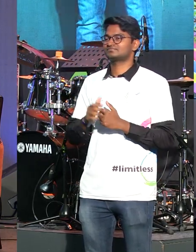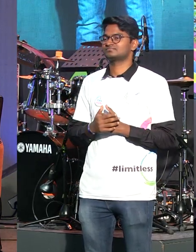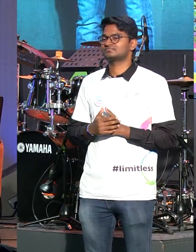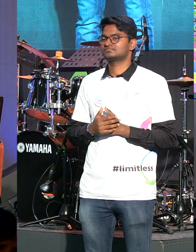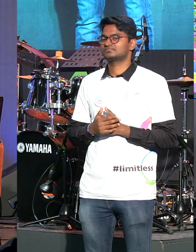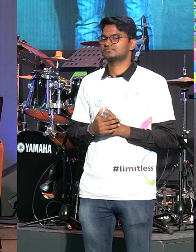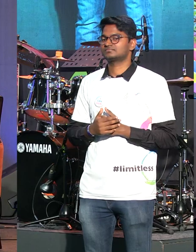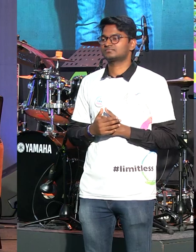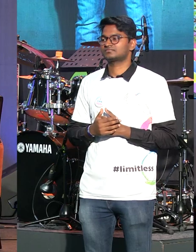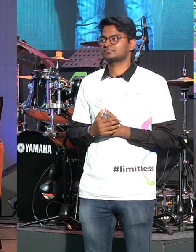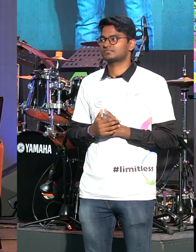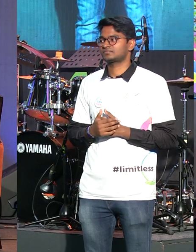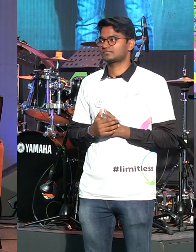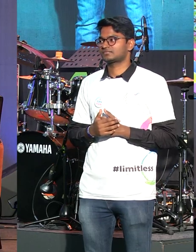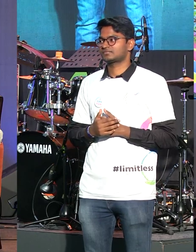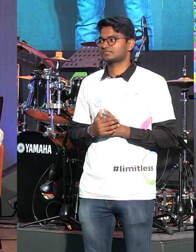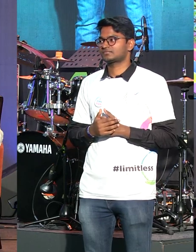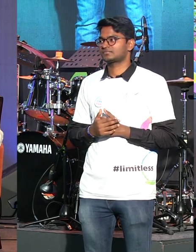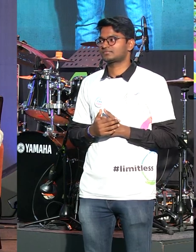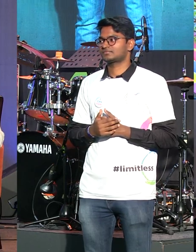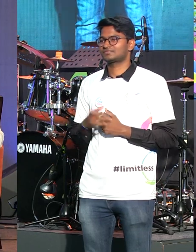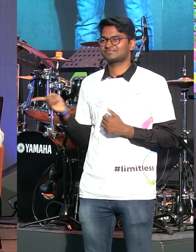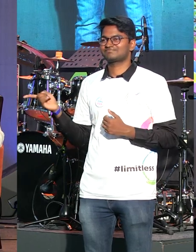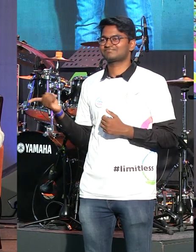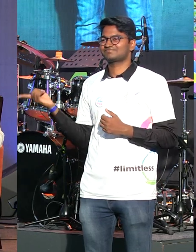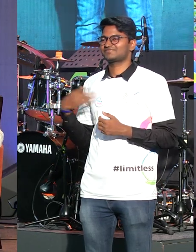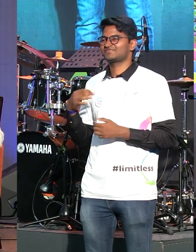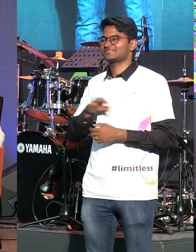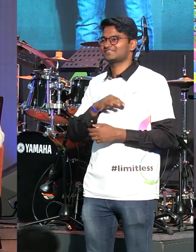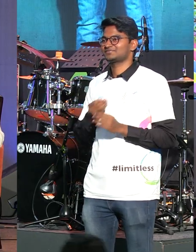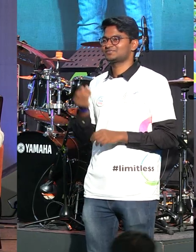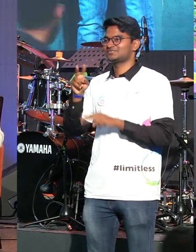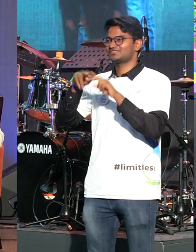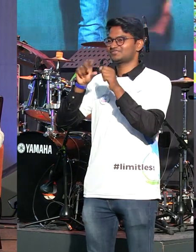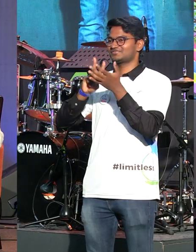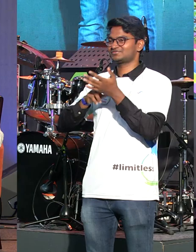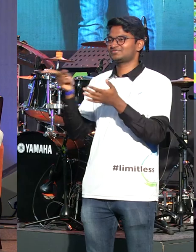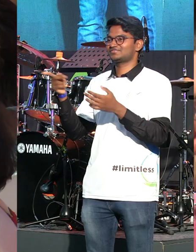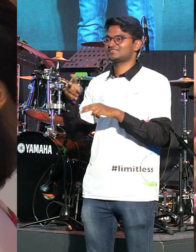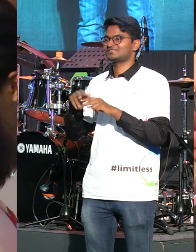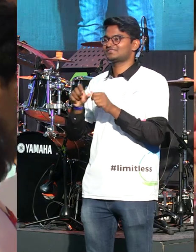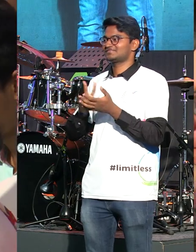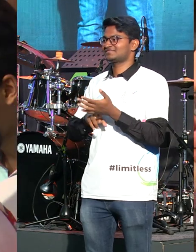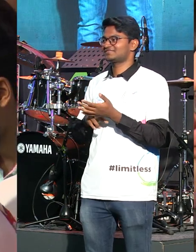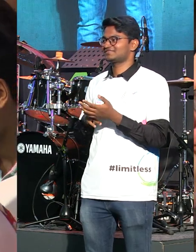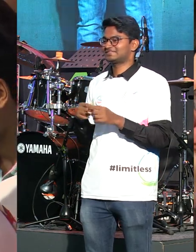Hi, she was the artist. I'm a great painting. Fan of you. Now I am too. No, ma'am, you are the